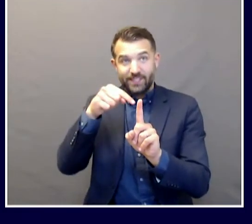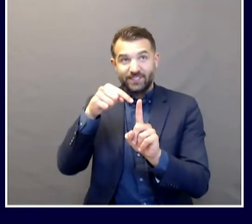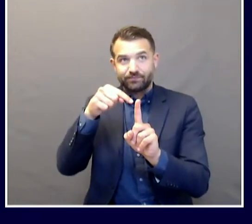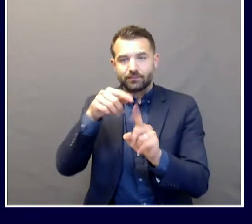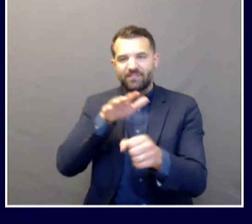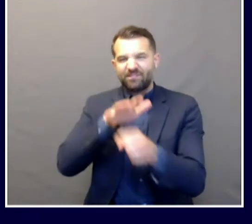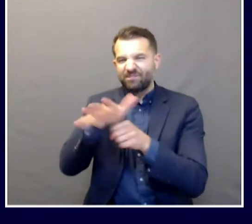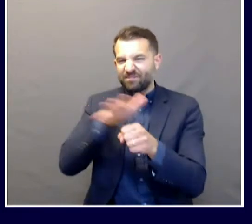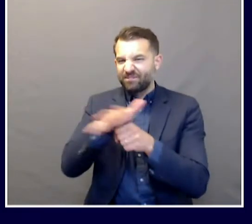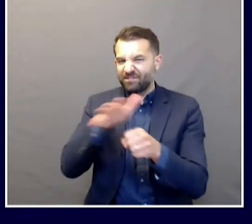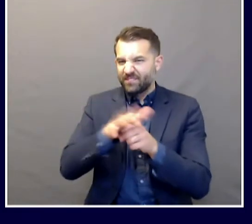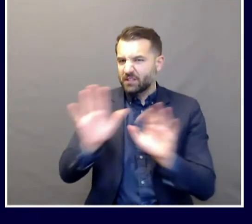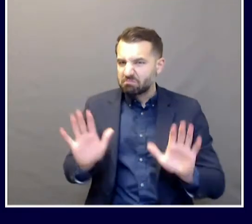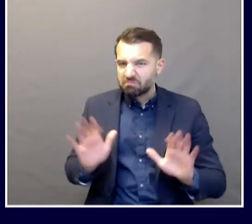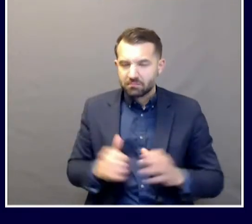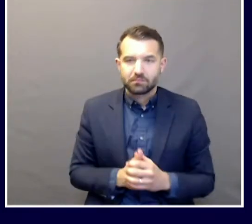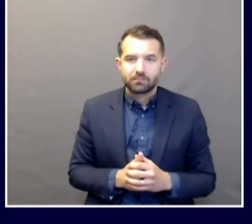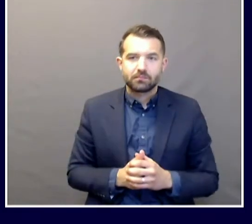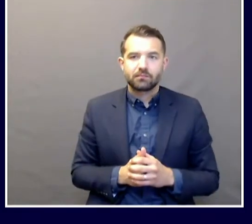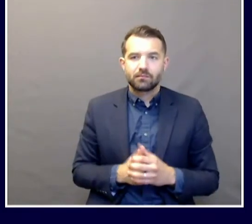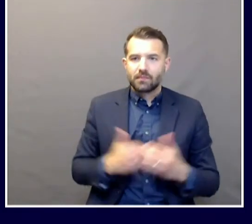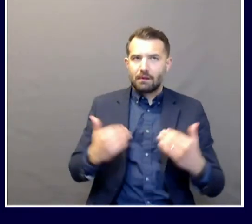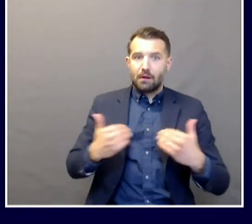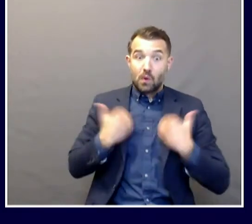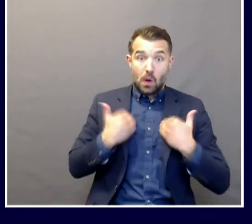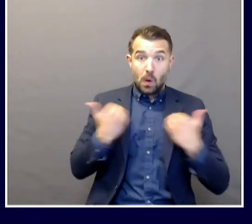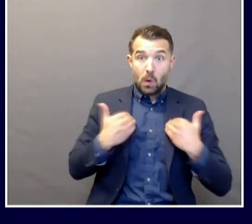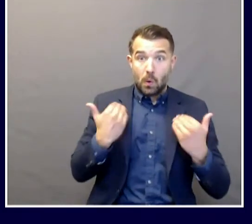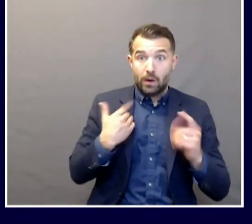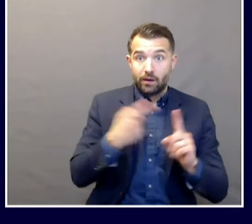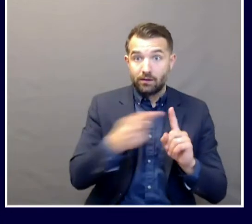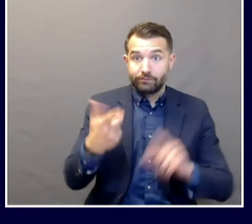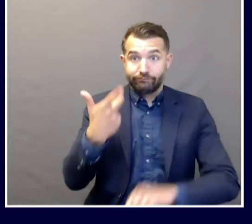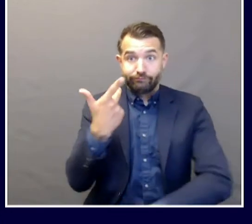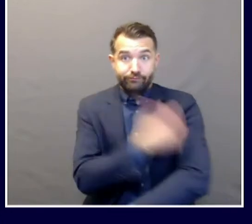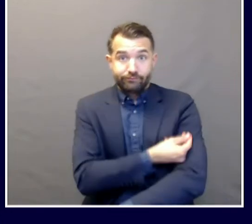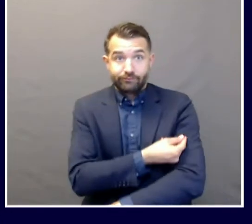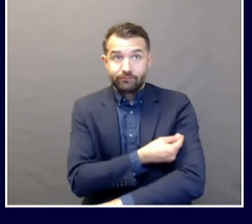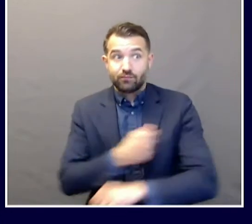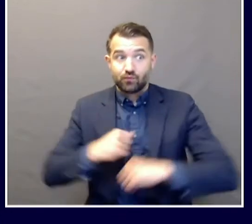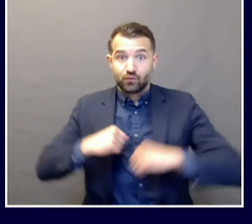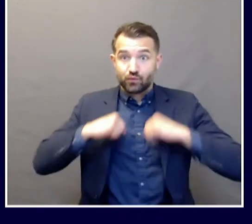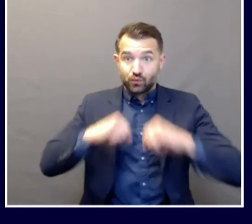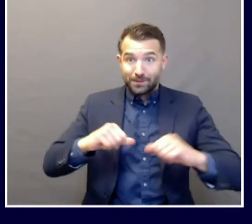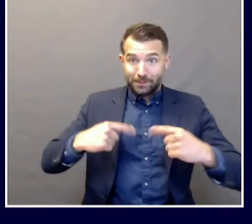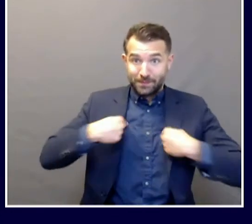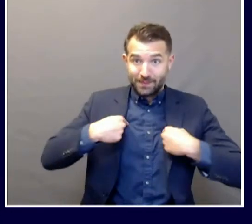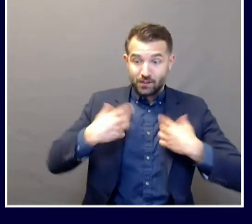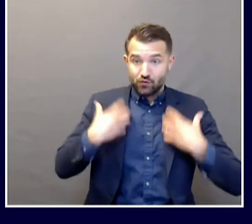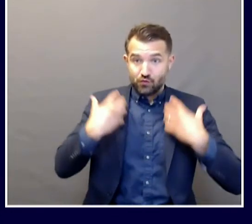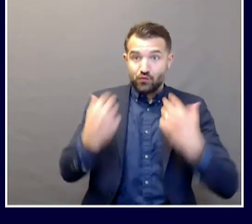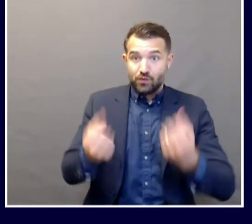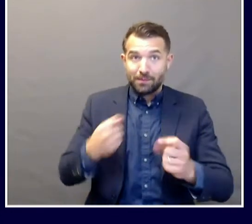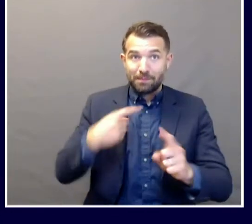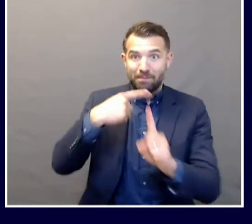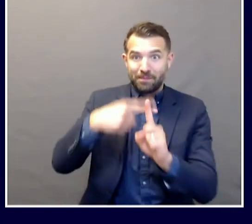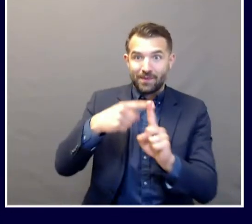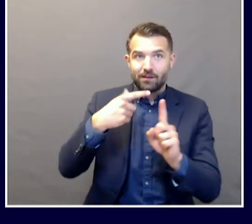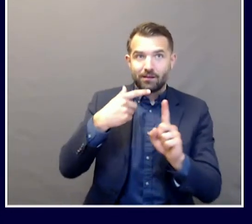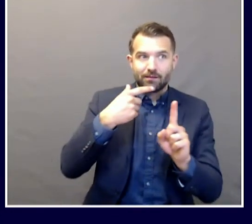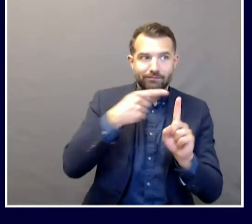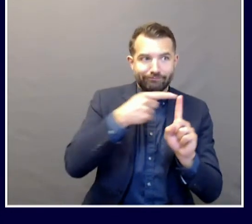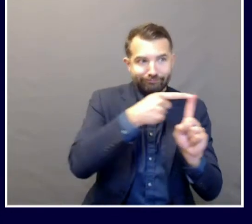eliminates your chances of not just yourself getting sick, but spreading it to others and people in your community who are elderly, for